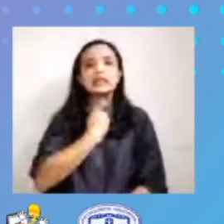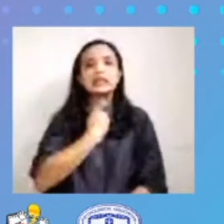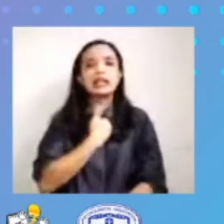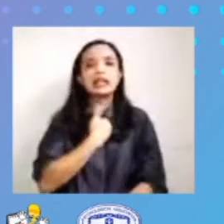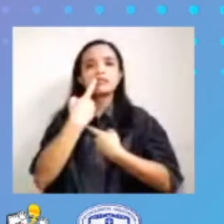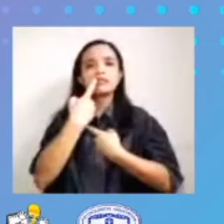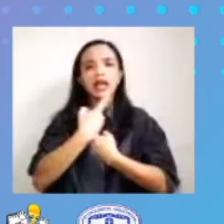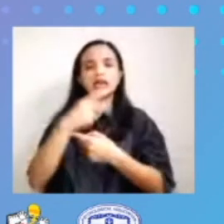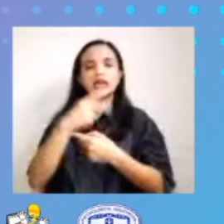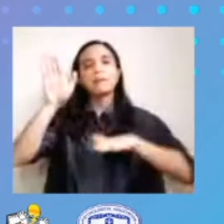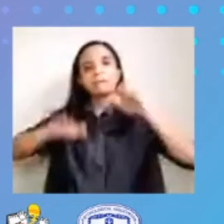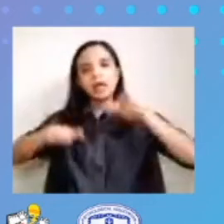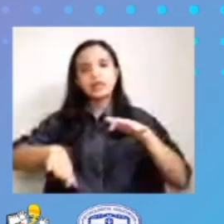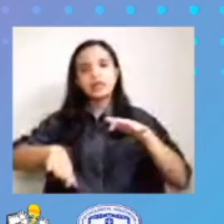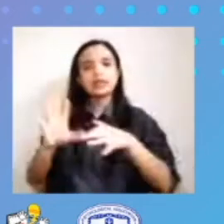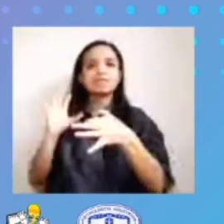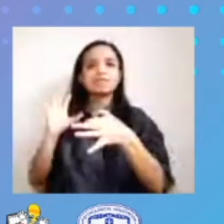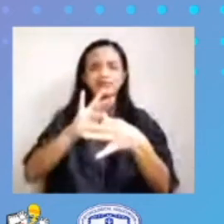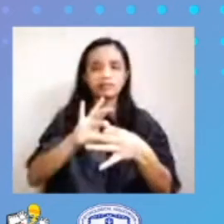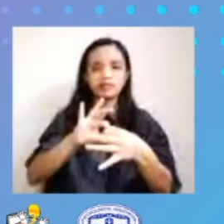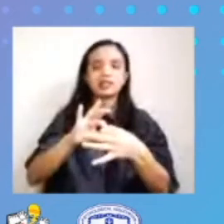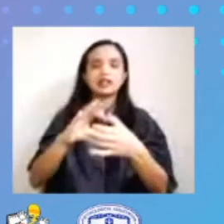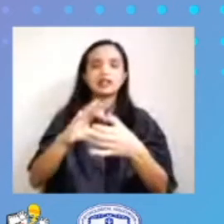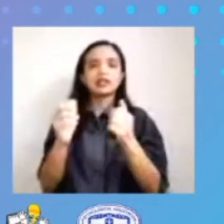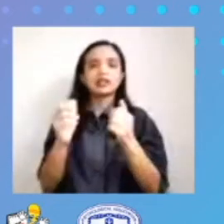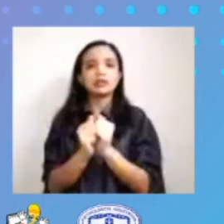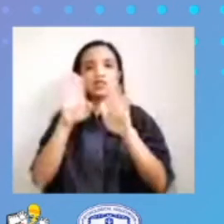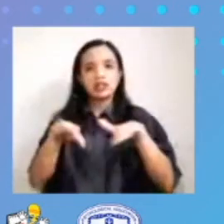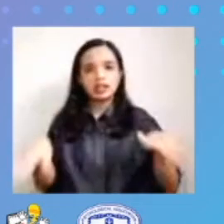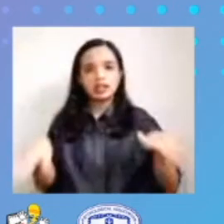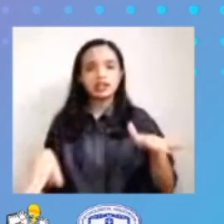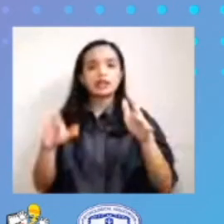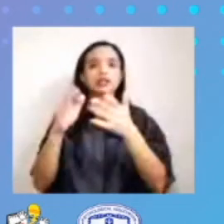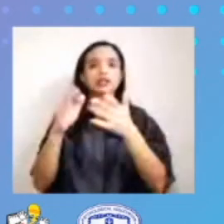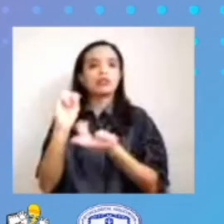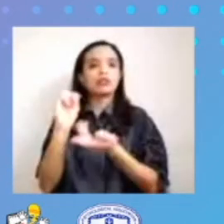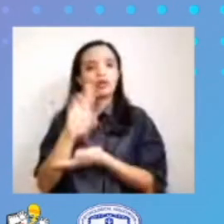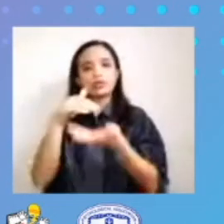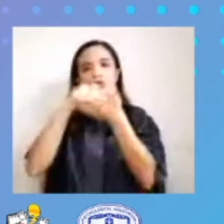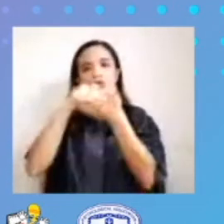and then growing up, parang I guess he just looks at me now thinking that, hey,